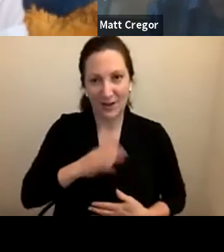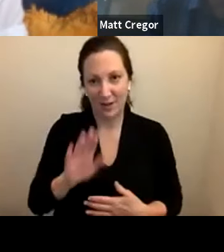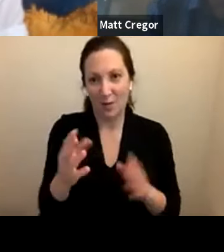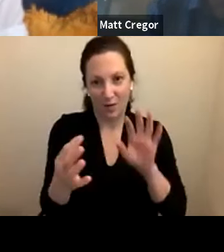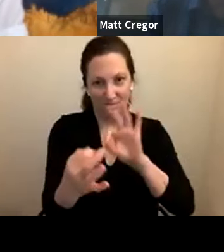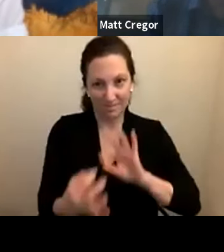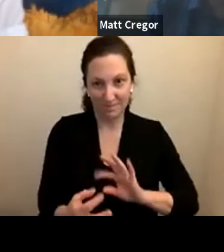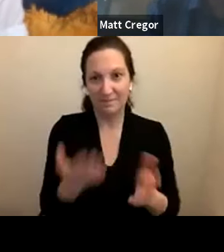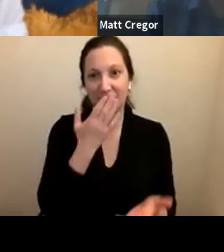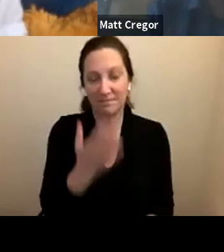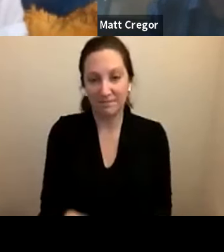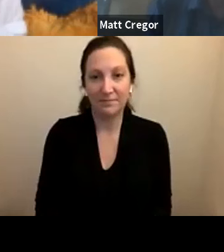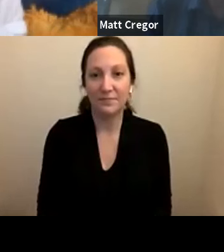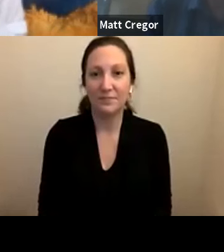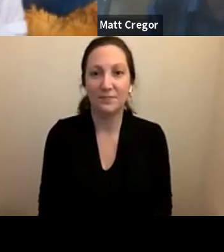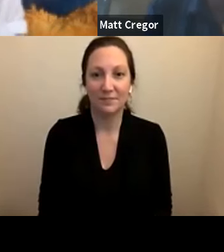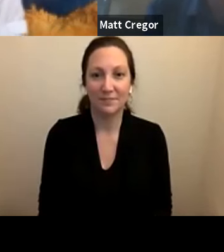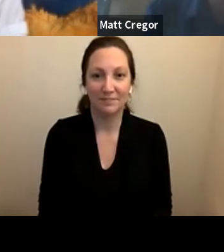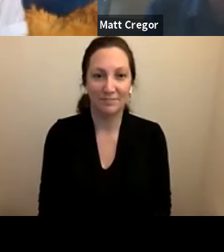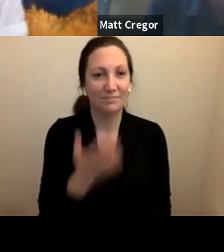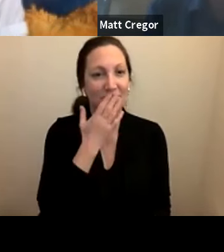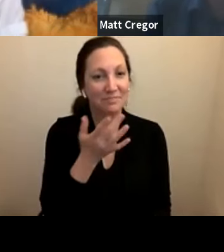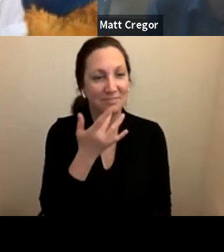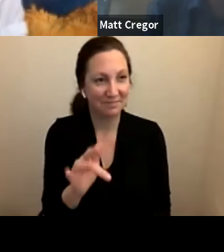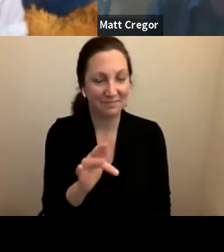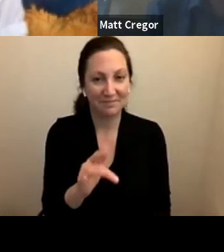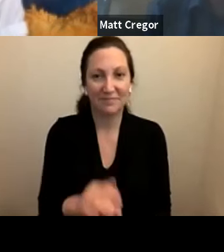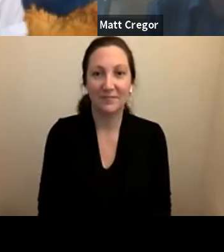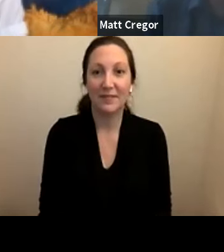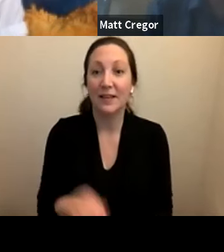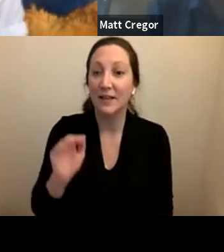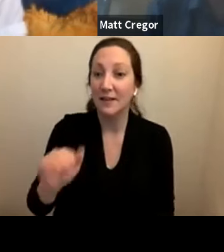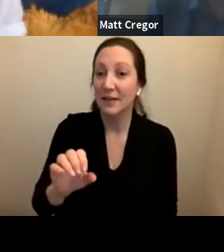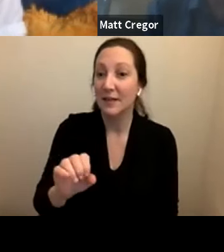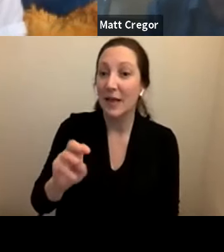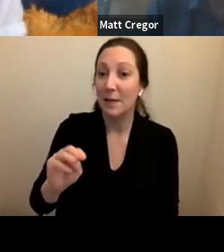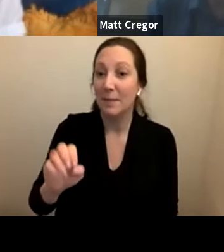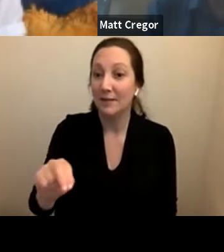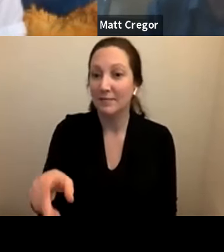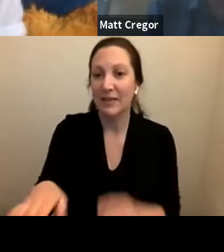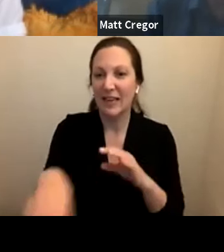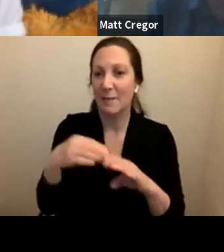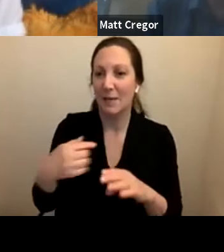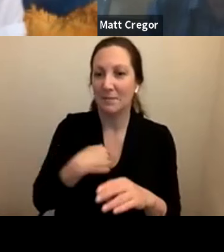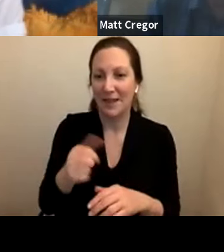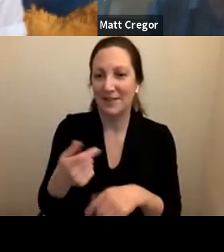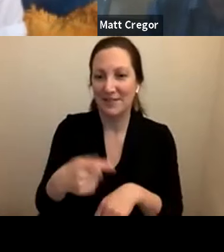Good. Well, Good. my blessings. Thank Thank you. you. Simon, you can email me anytime.